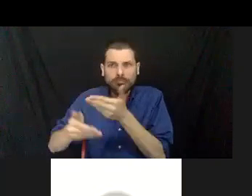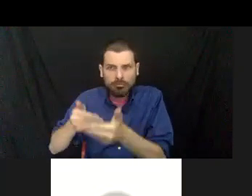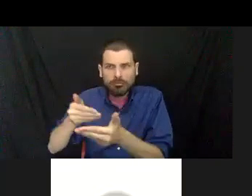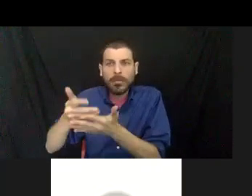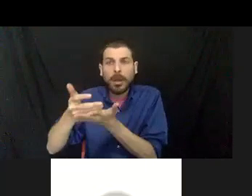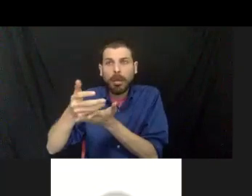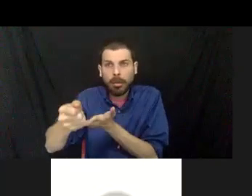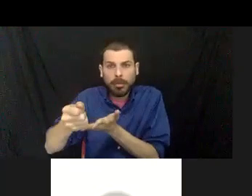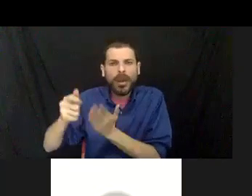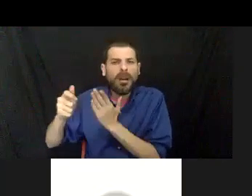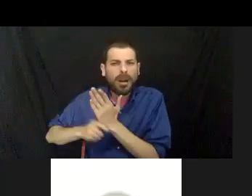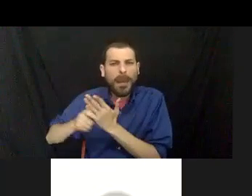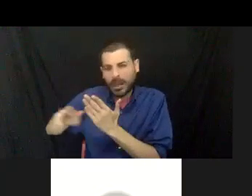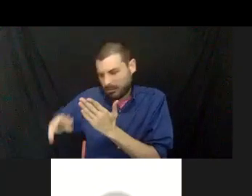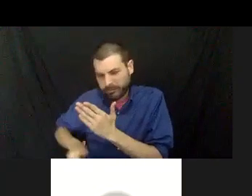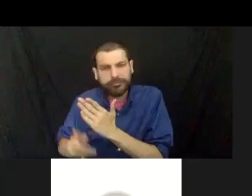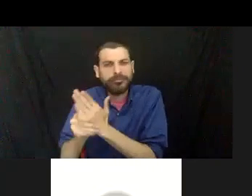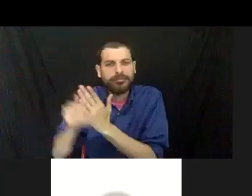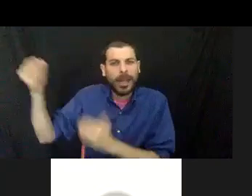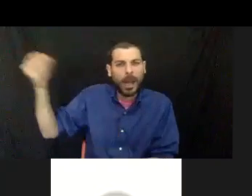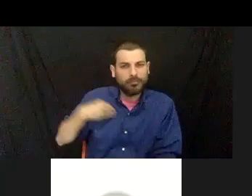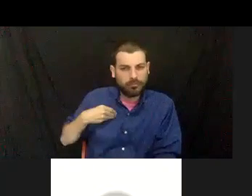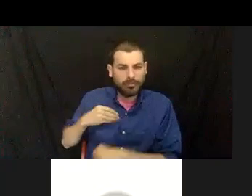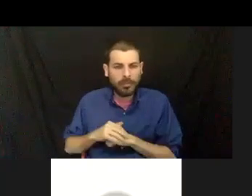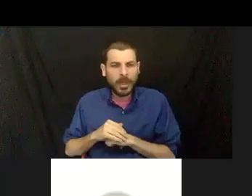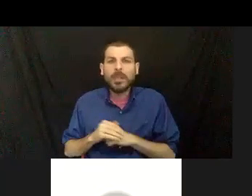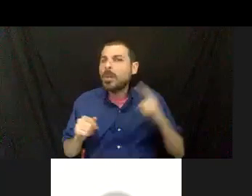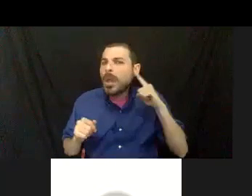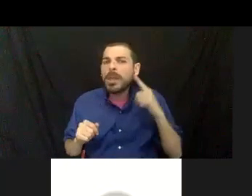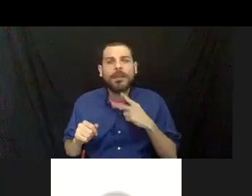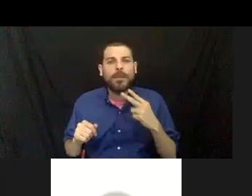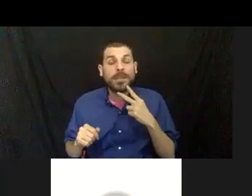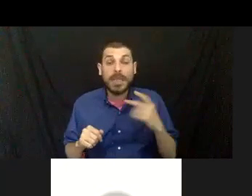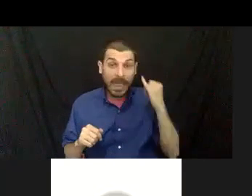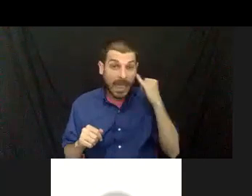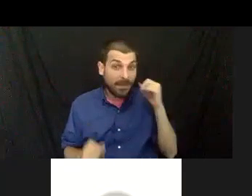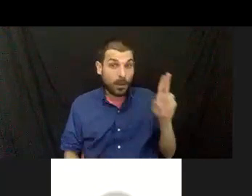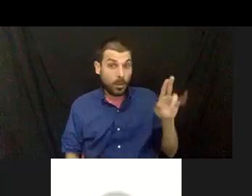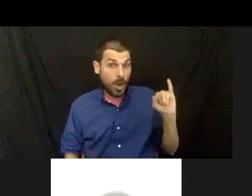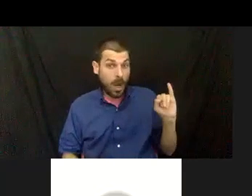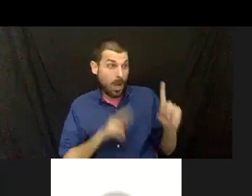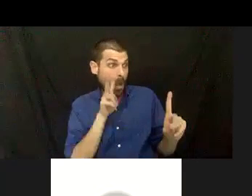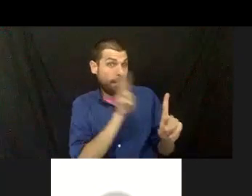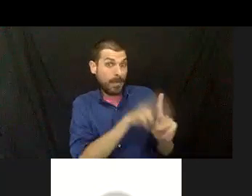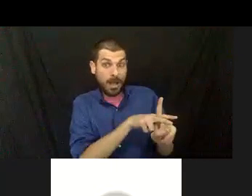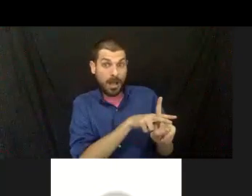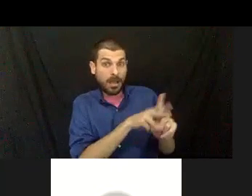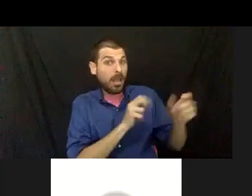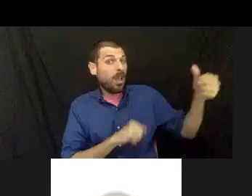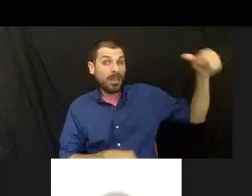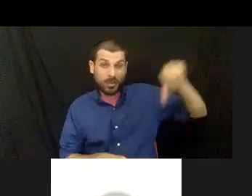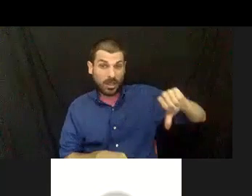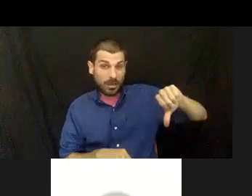if you, let's say you apply for unemployment, but you are rejected, would you not be